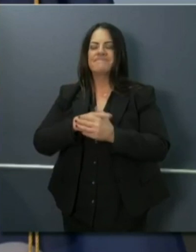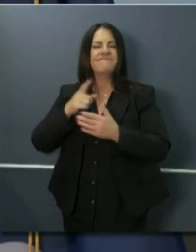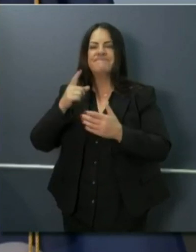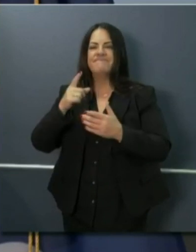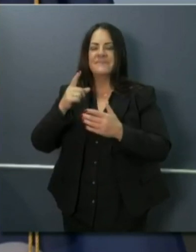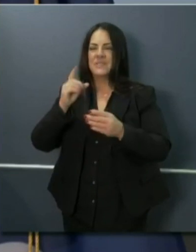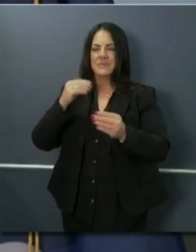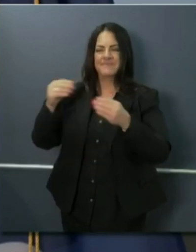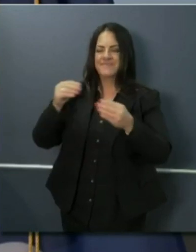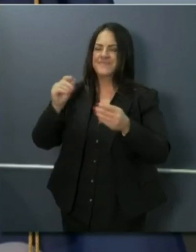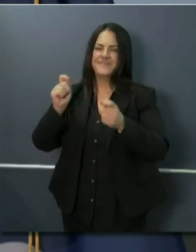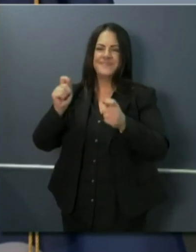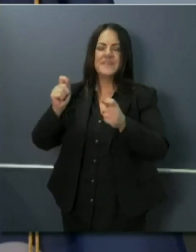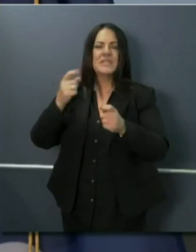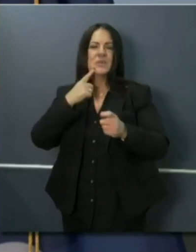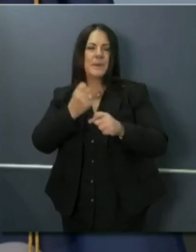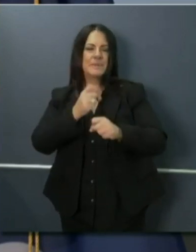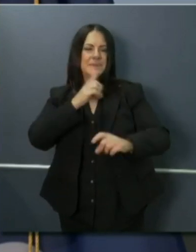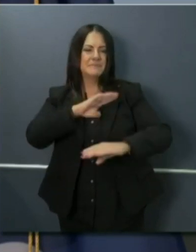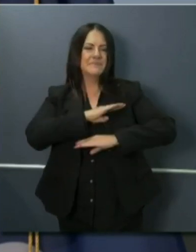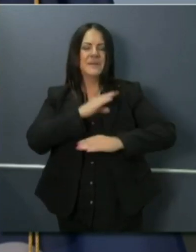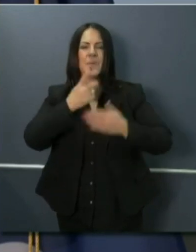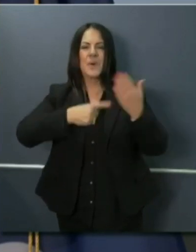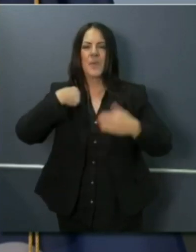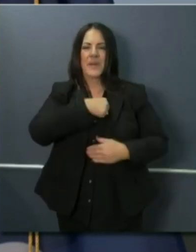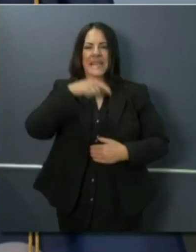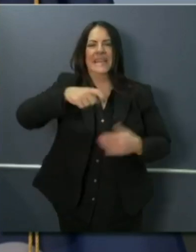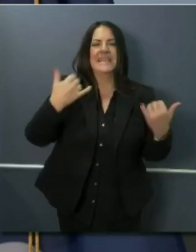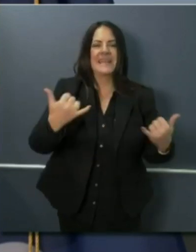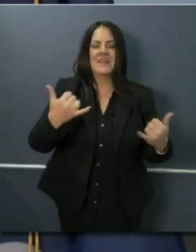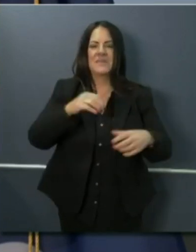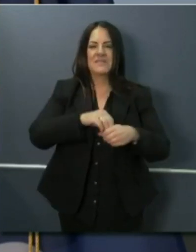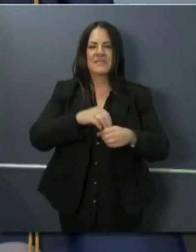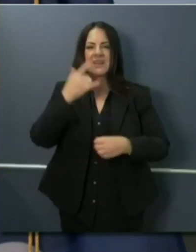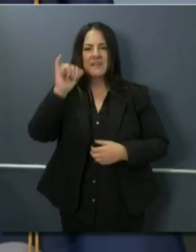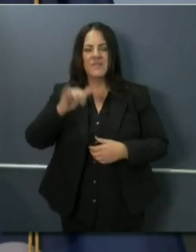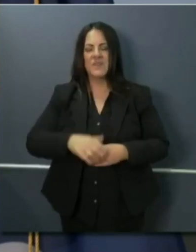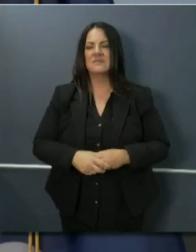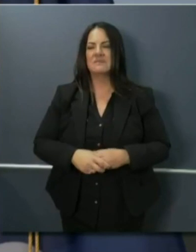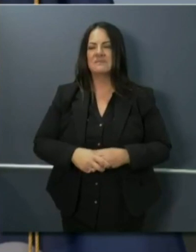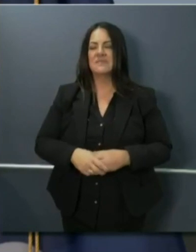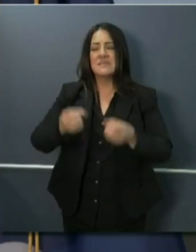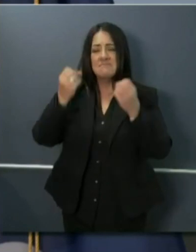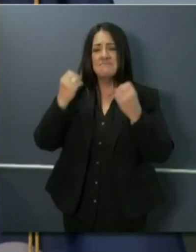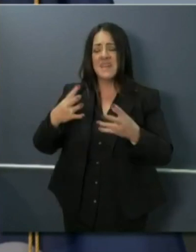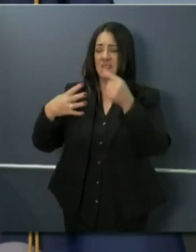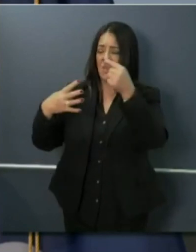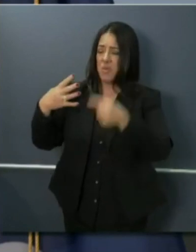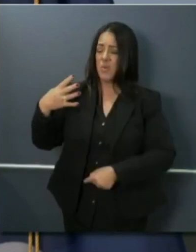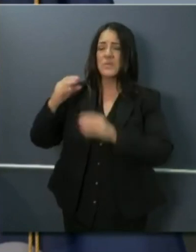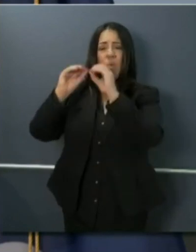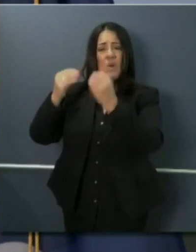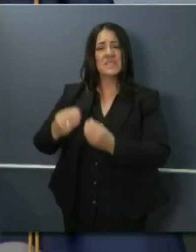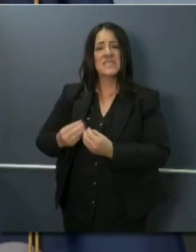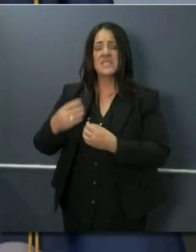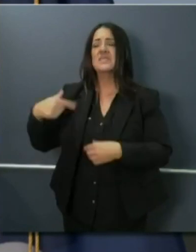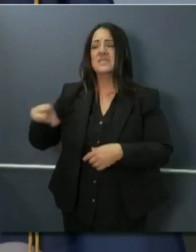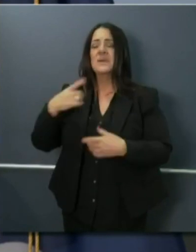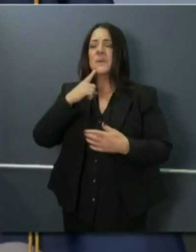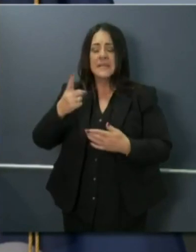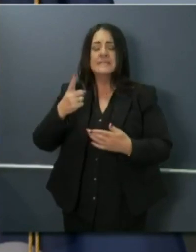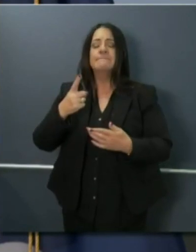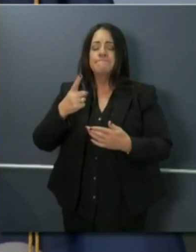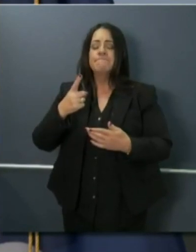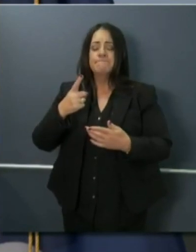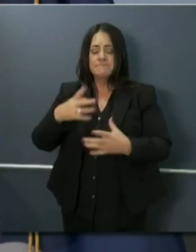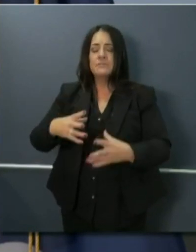those Californians. And so it took a lot for those organizations to participate and step up, and I